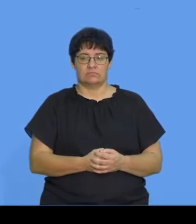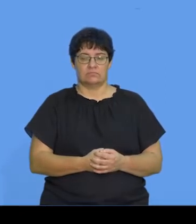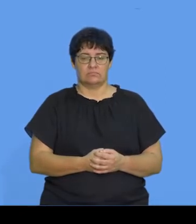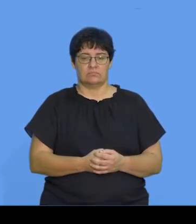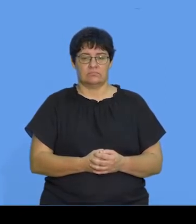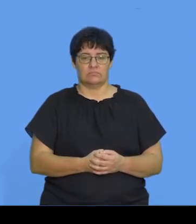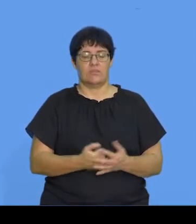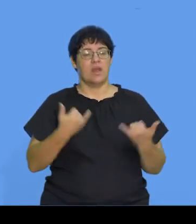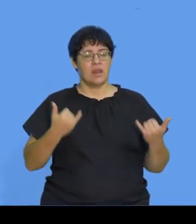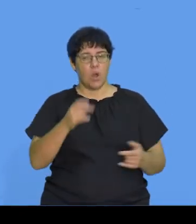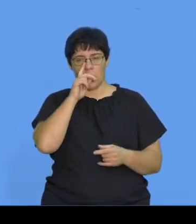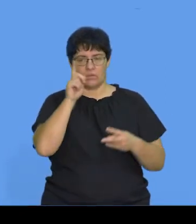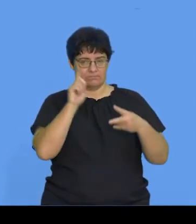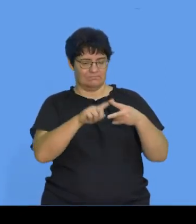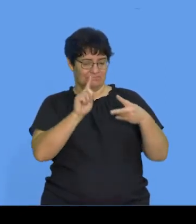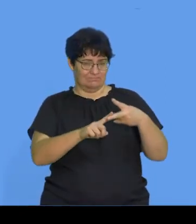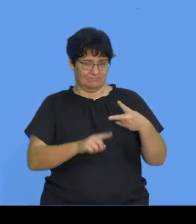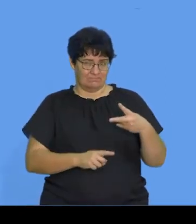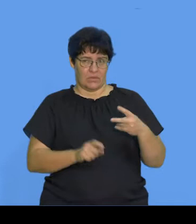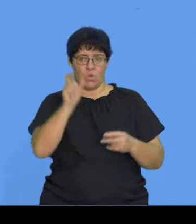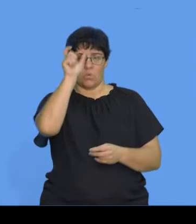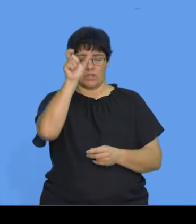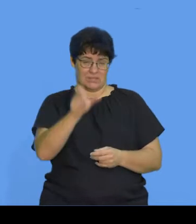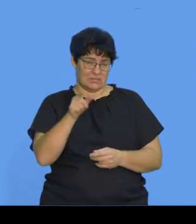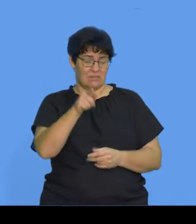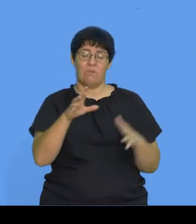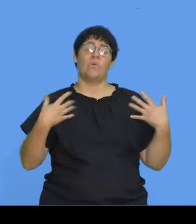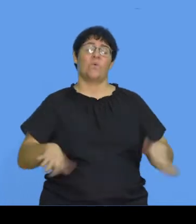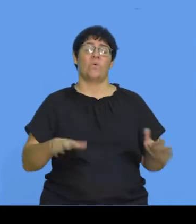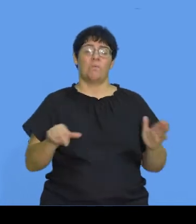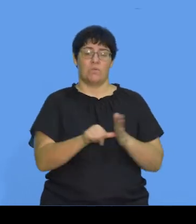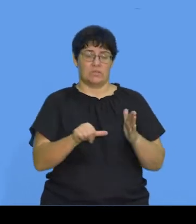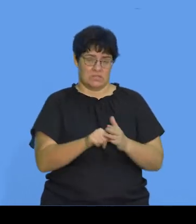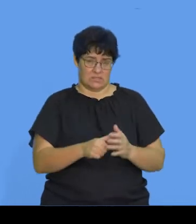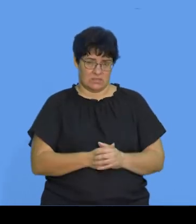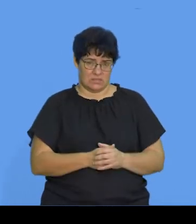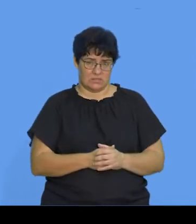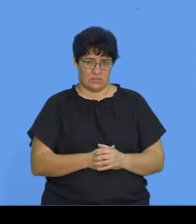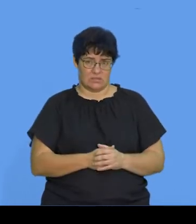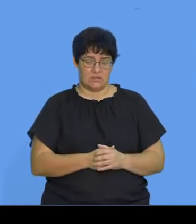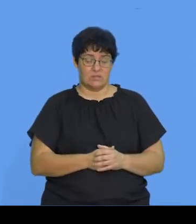Okay, so now we're going to look at 2 very important terms. These are really, really important.